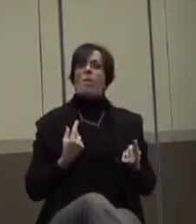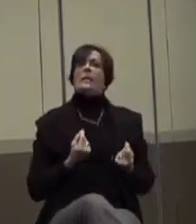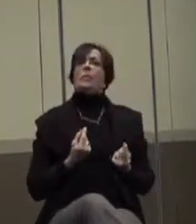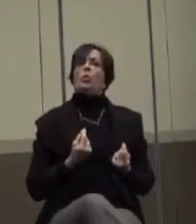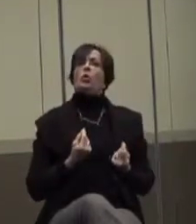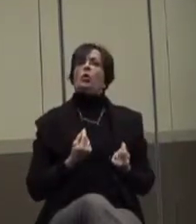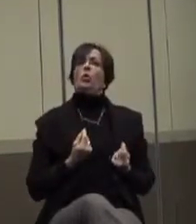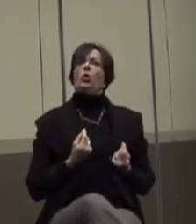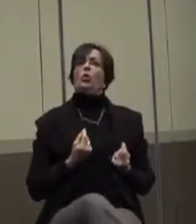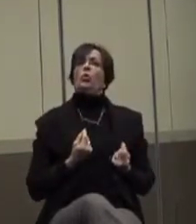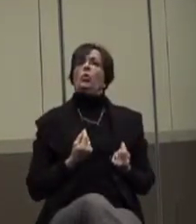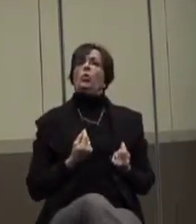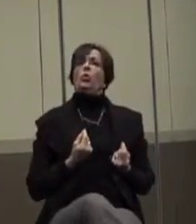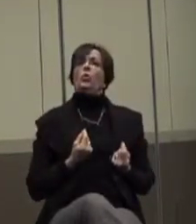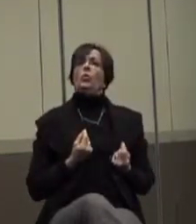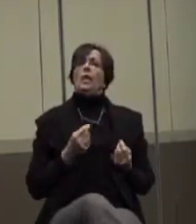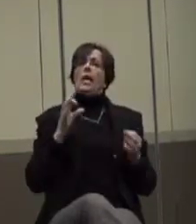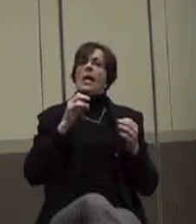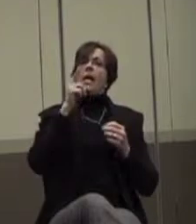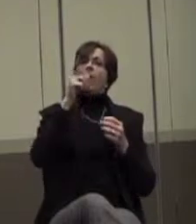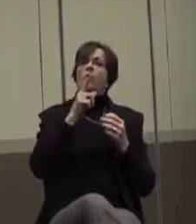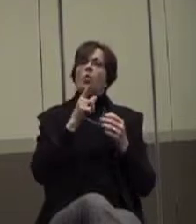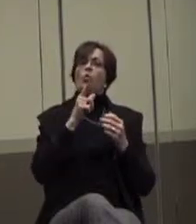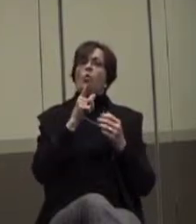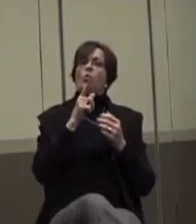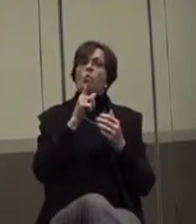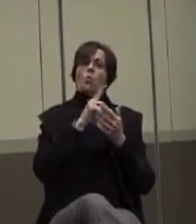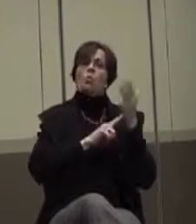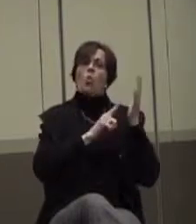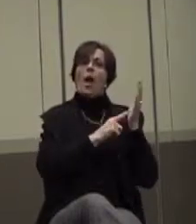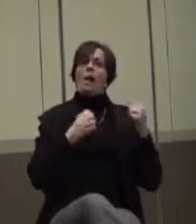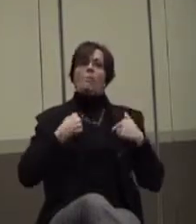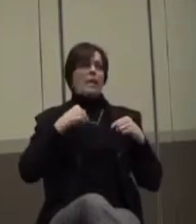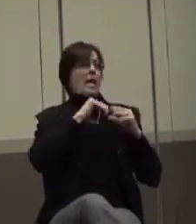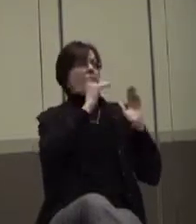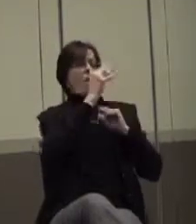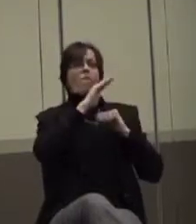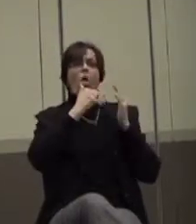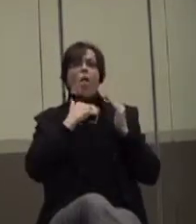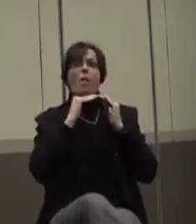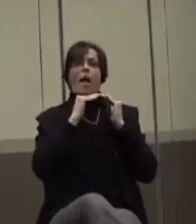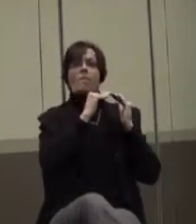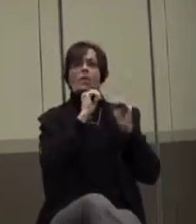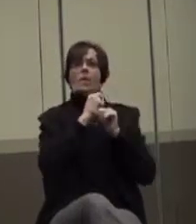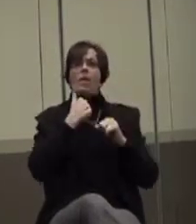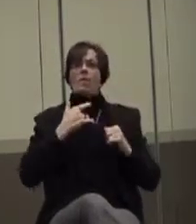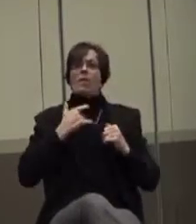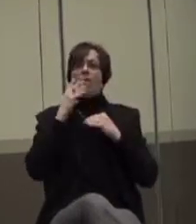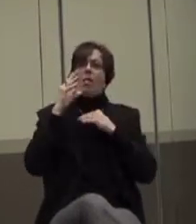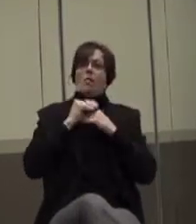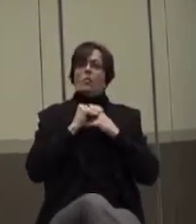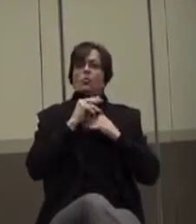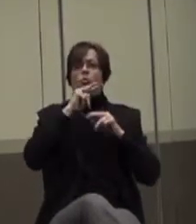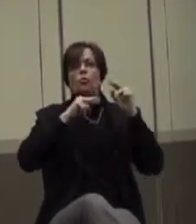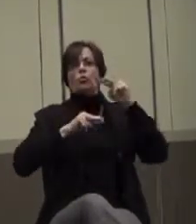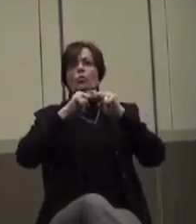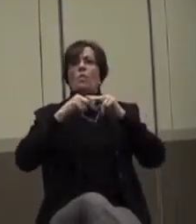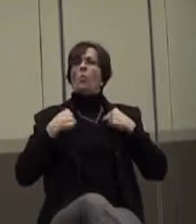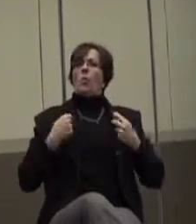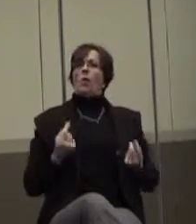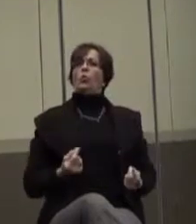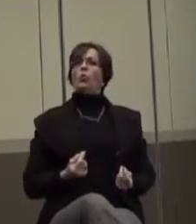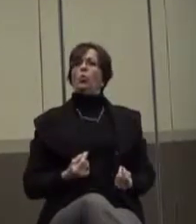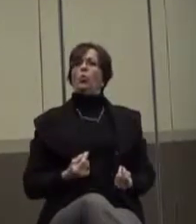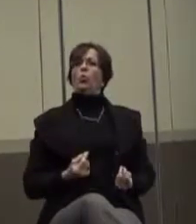do? If you correct me in front of all of my peers and make me feel stupid, what should I do?